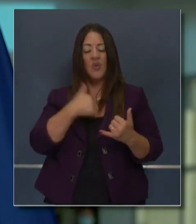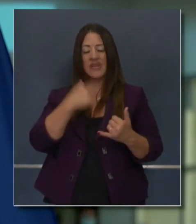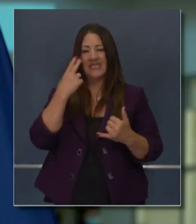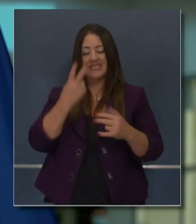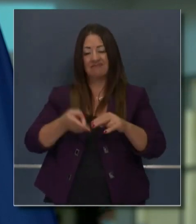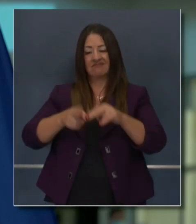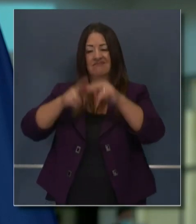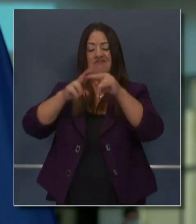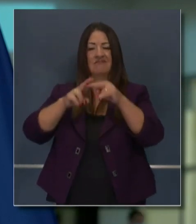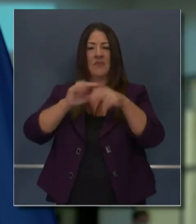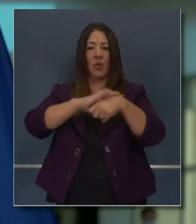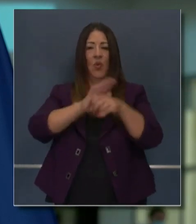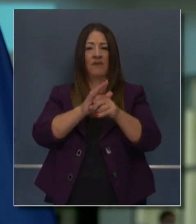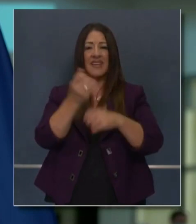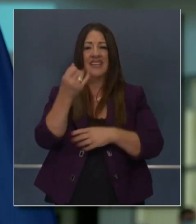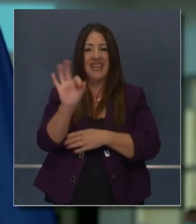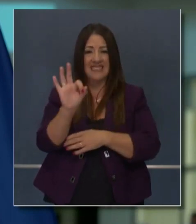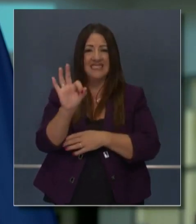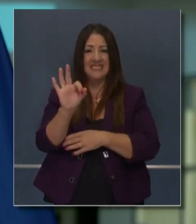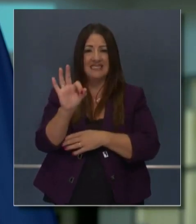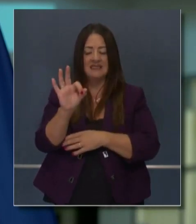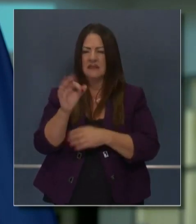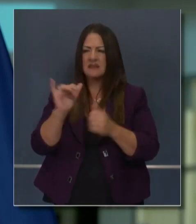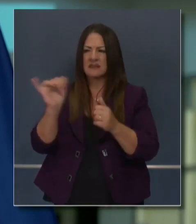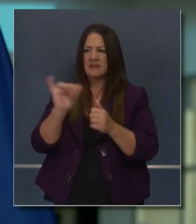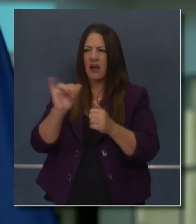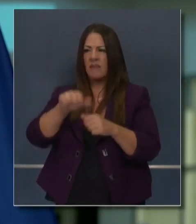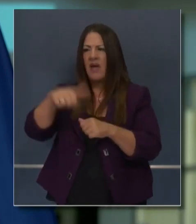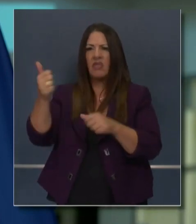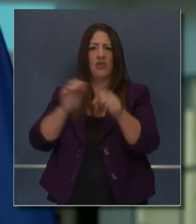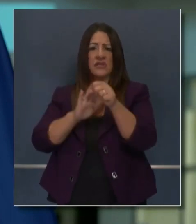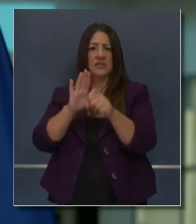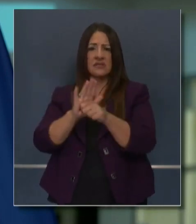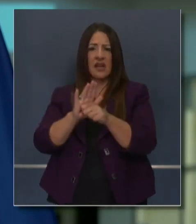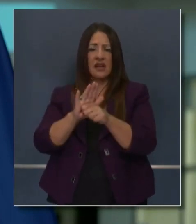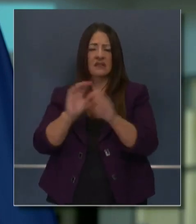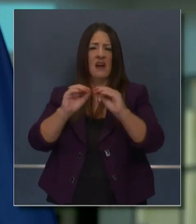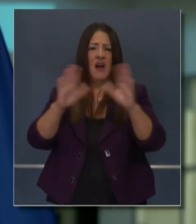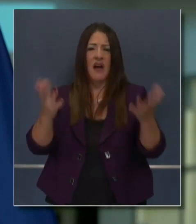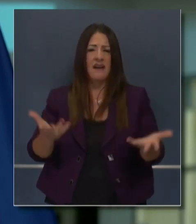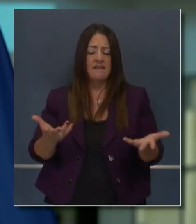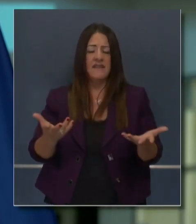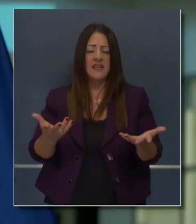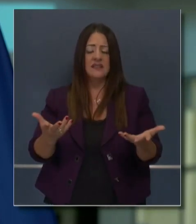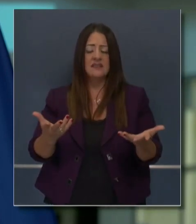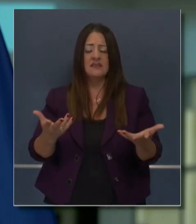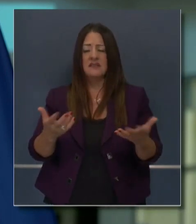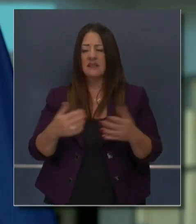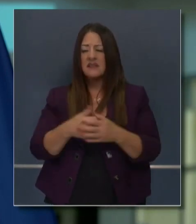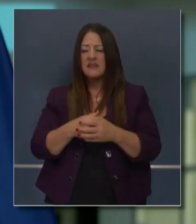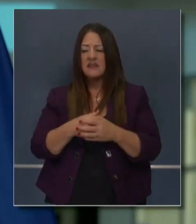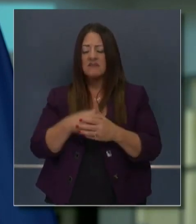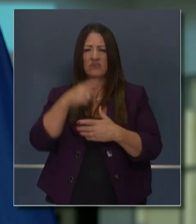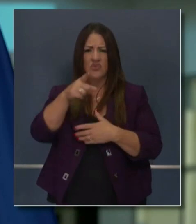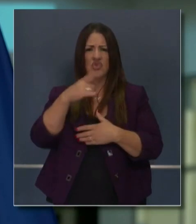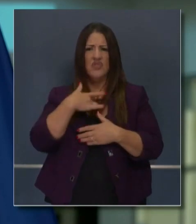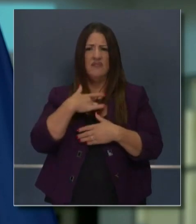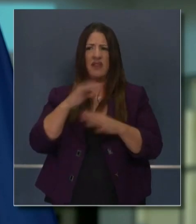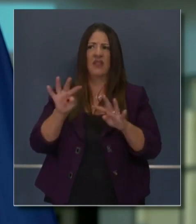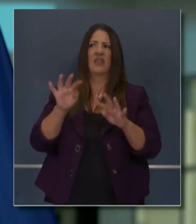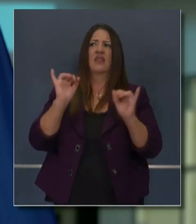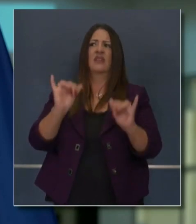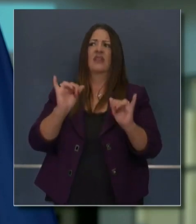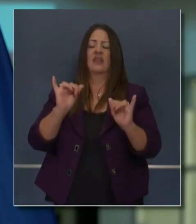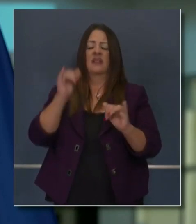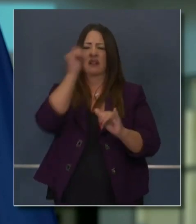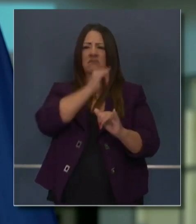the vast majority of states in this nation. That's self-evident, and that should be alarming to all Americans. We're